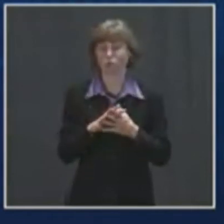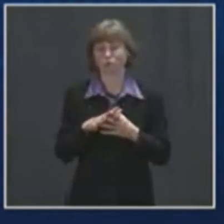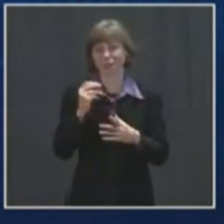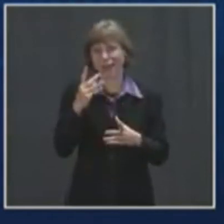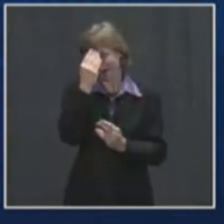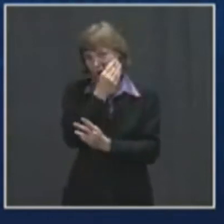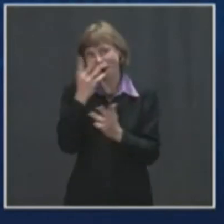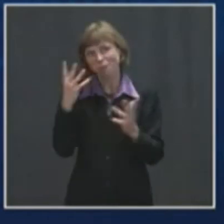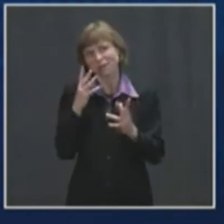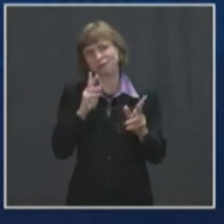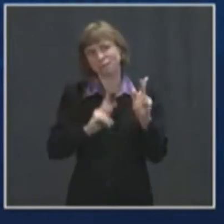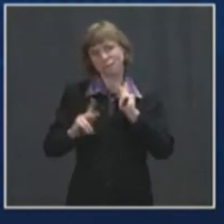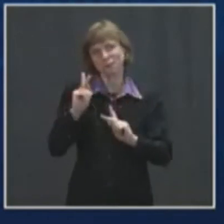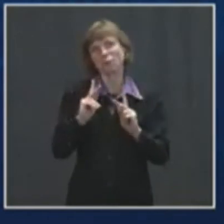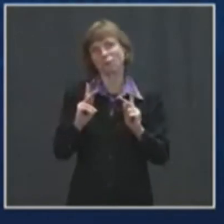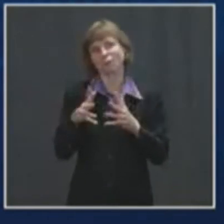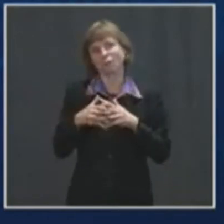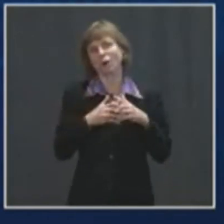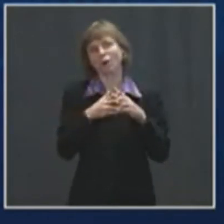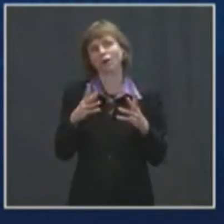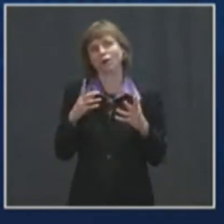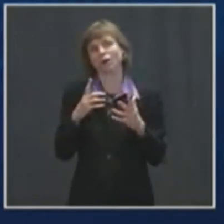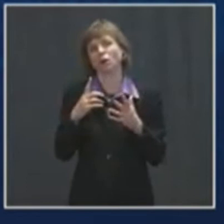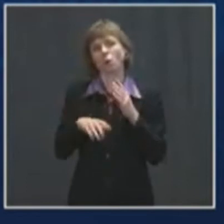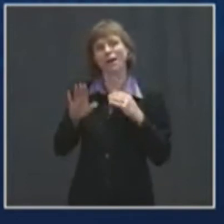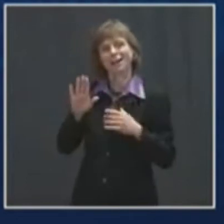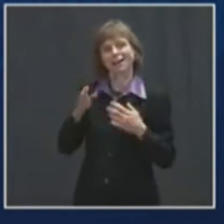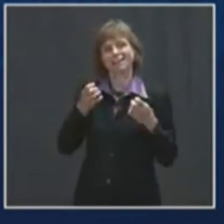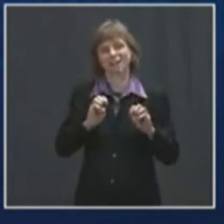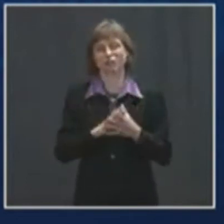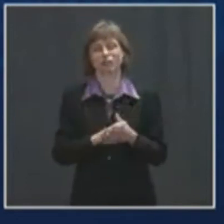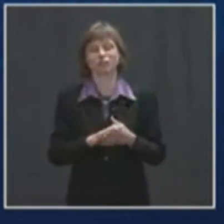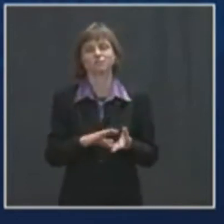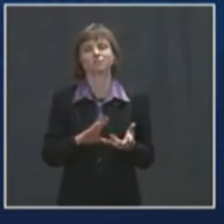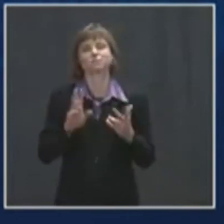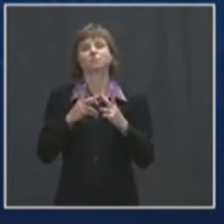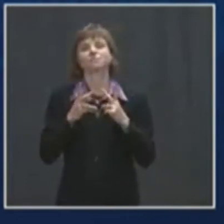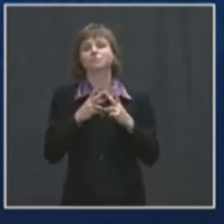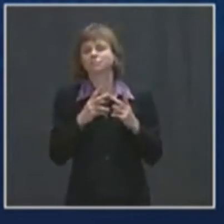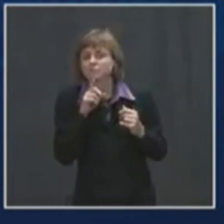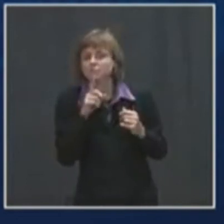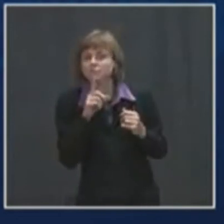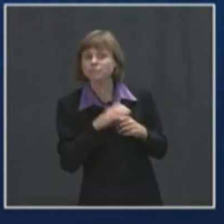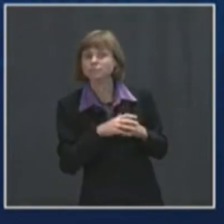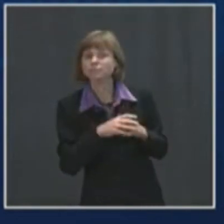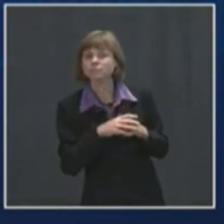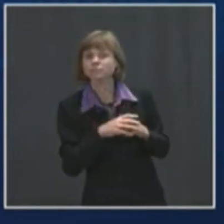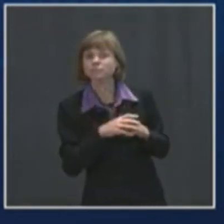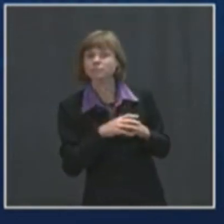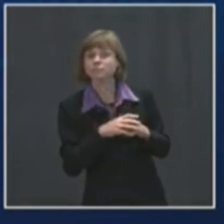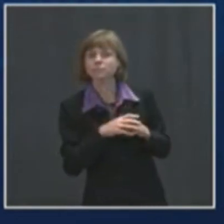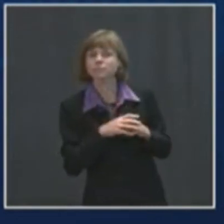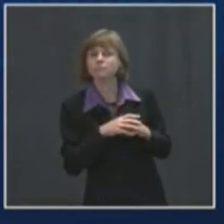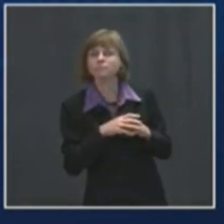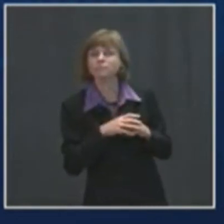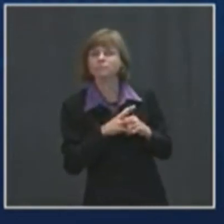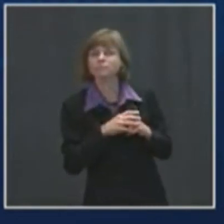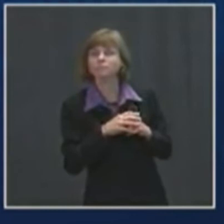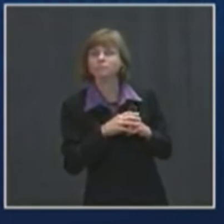his efforts to do exactly that. If I might just ask a second one for a colleague who can't be here because Sure. of COVID restrictions, from Brian Karem of